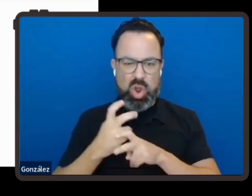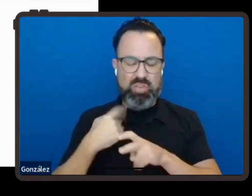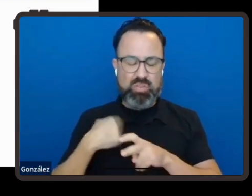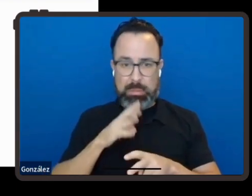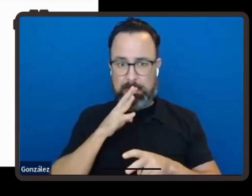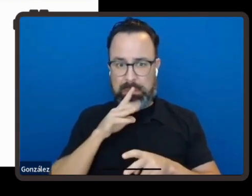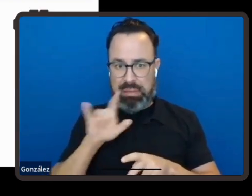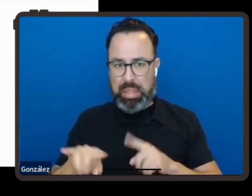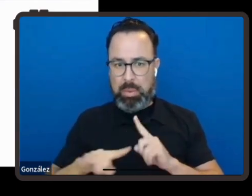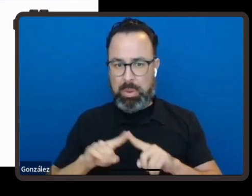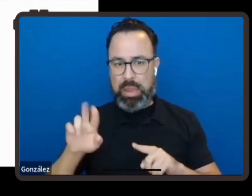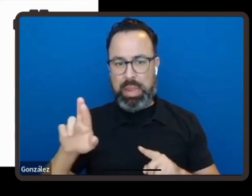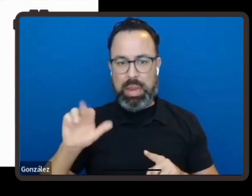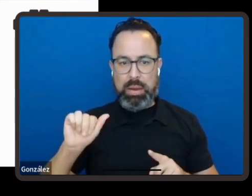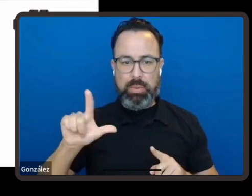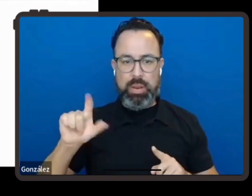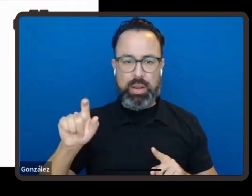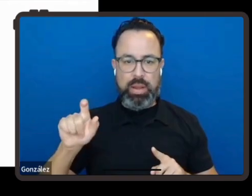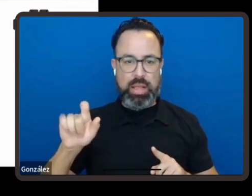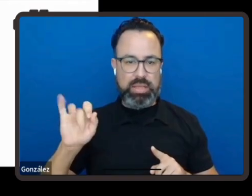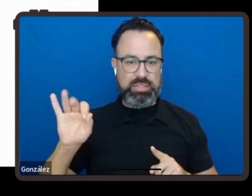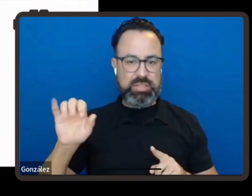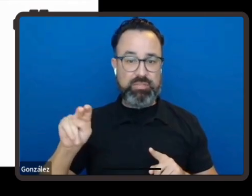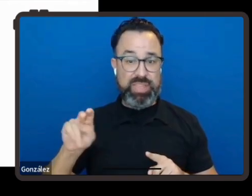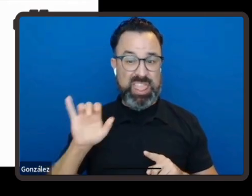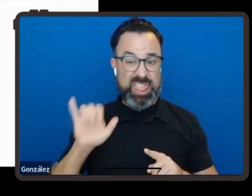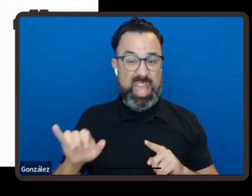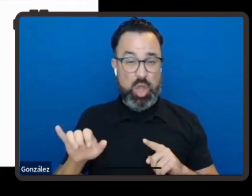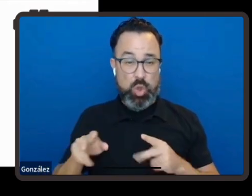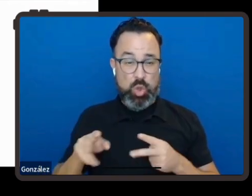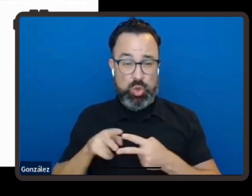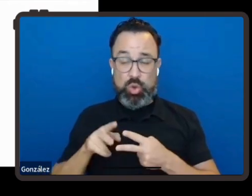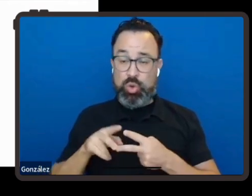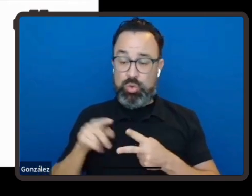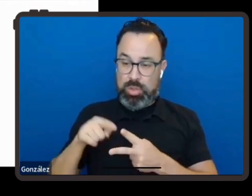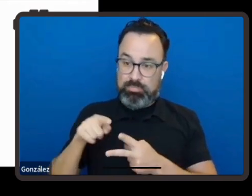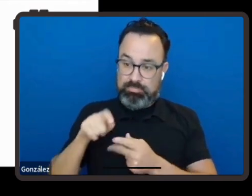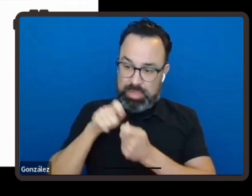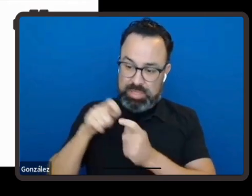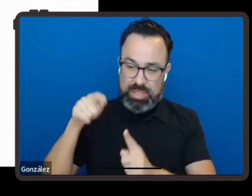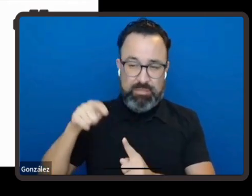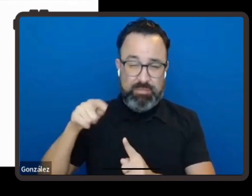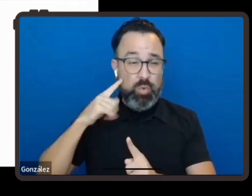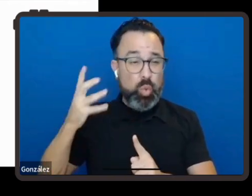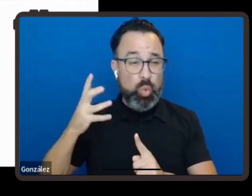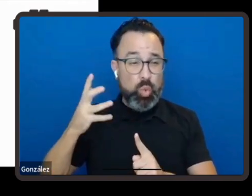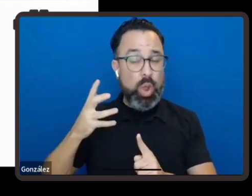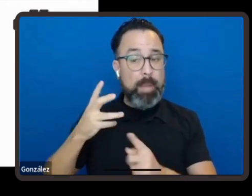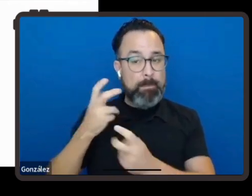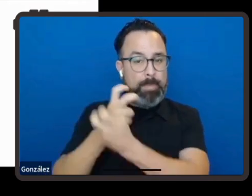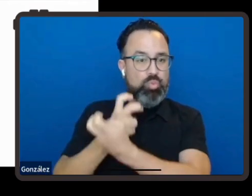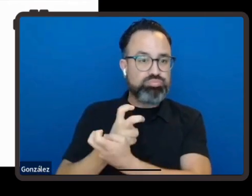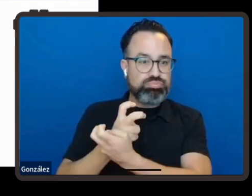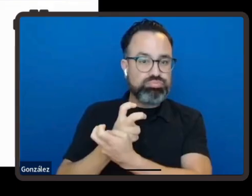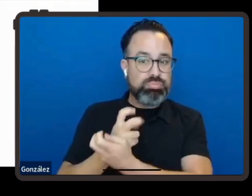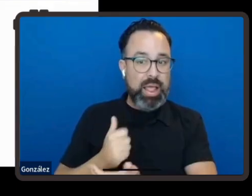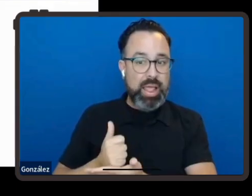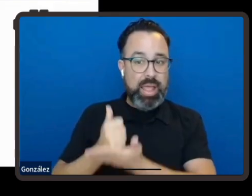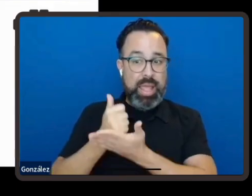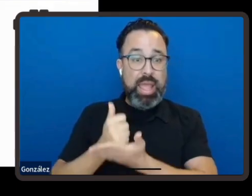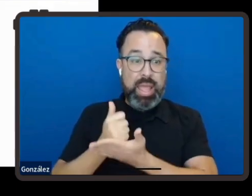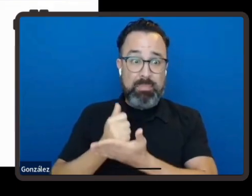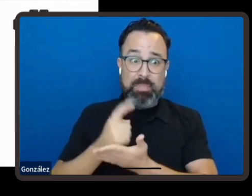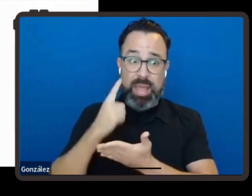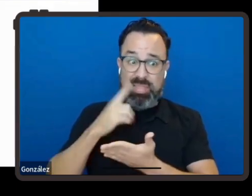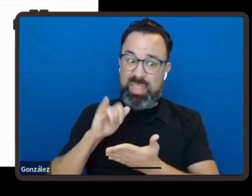are specifically to help the bones. I think this is going to be a future again for charge. We don't see a lot of people on it,